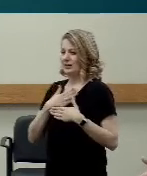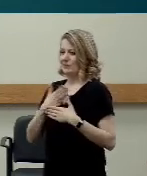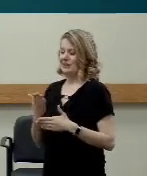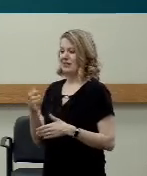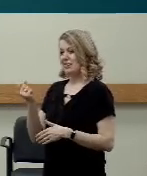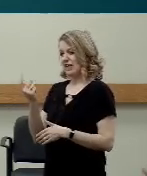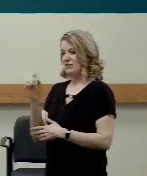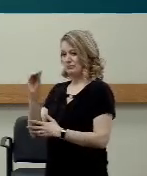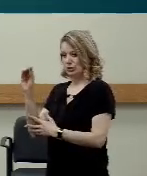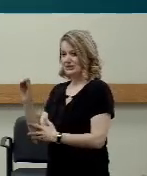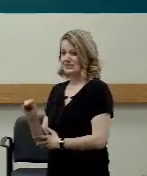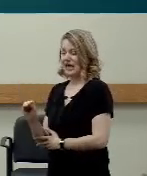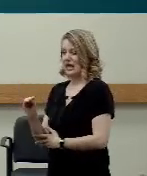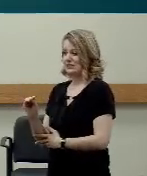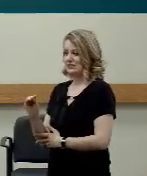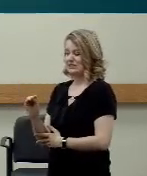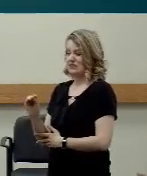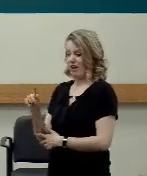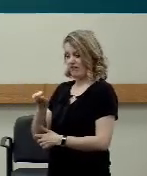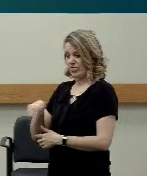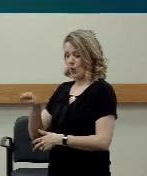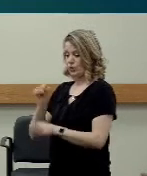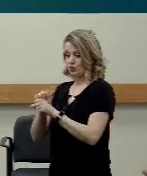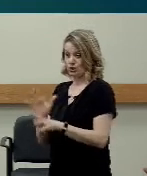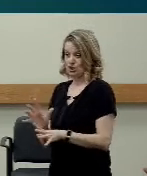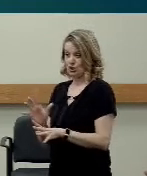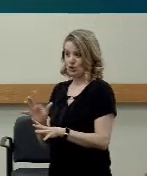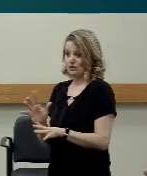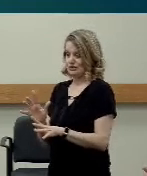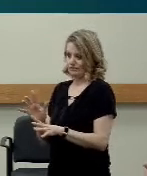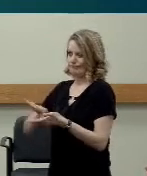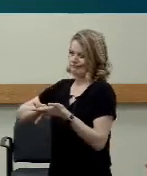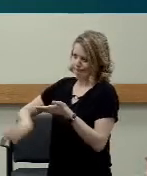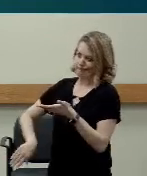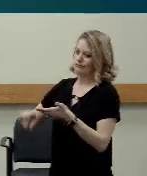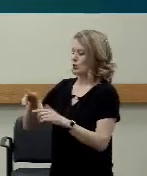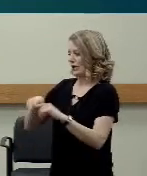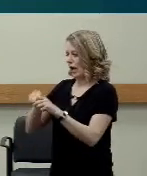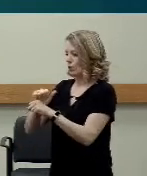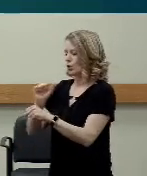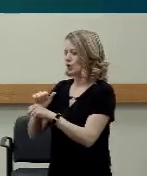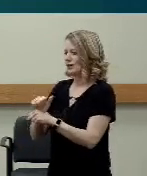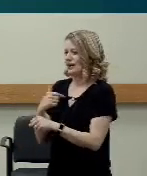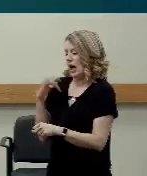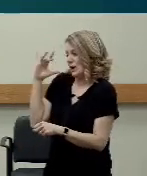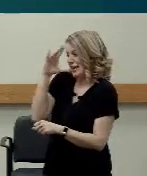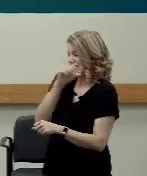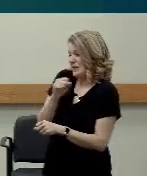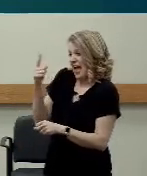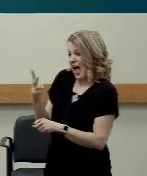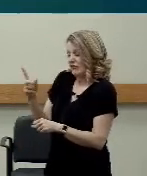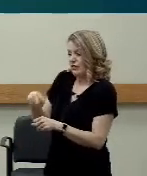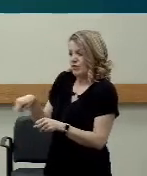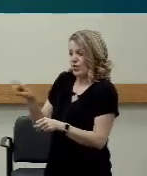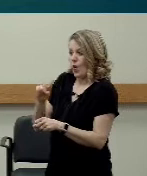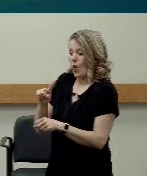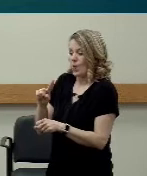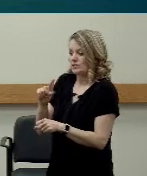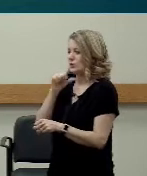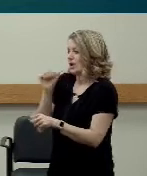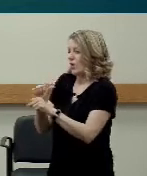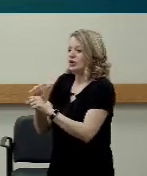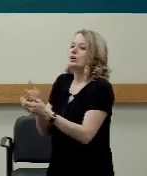of employees who are today out of work, I would estimate half of those employees were out of work